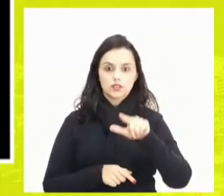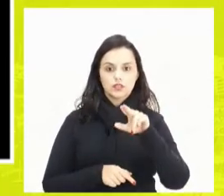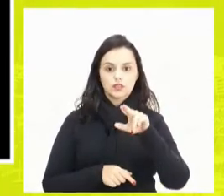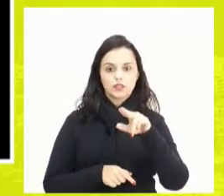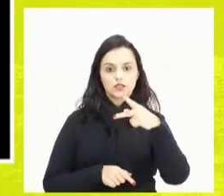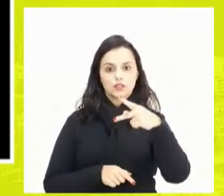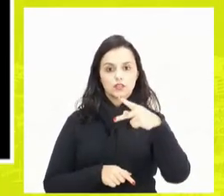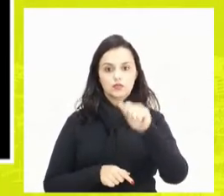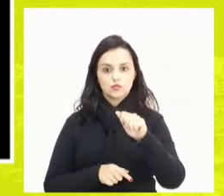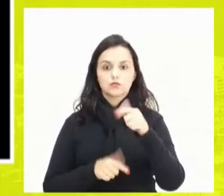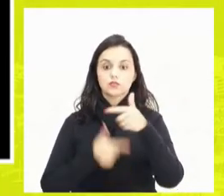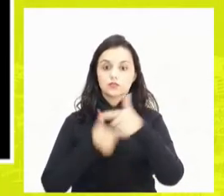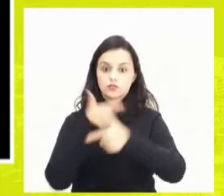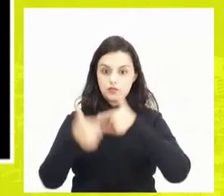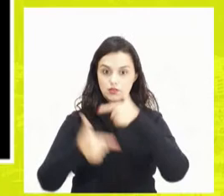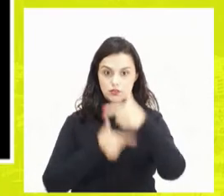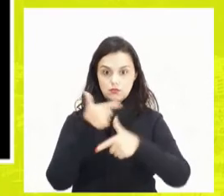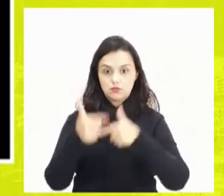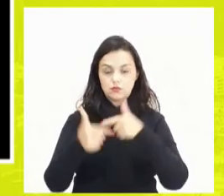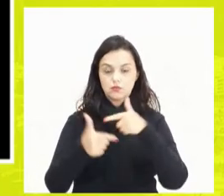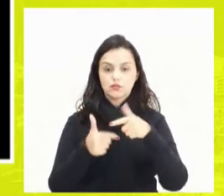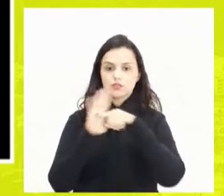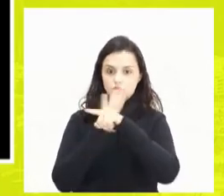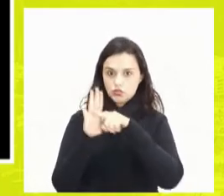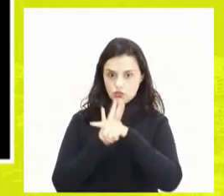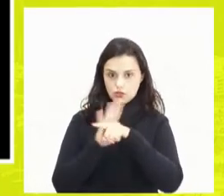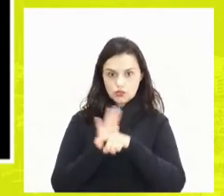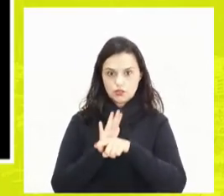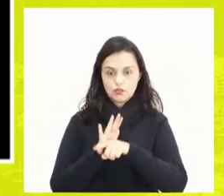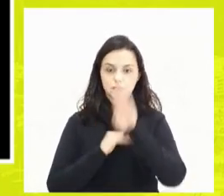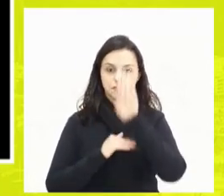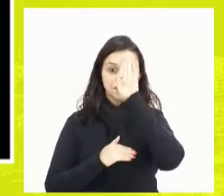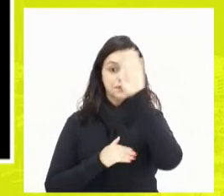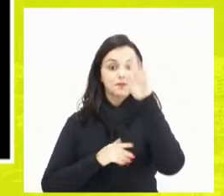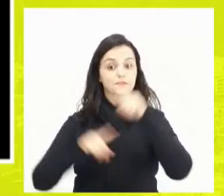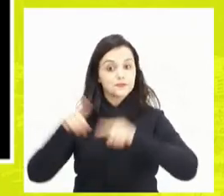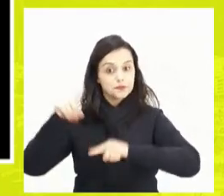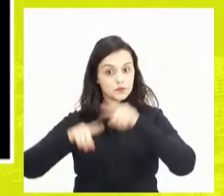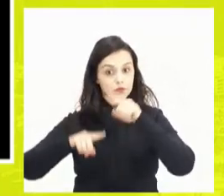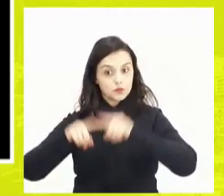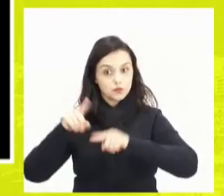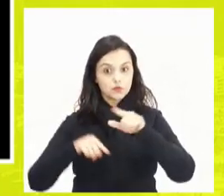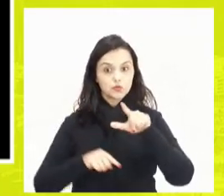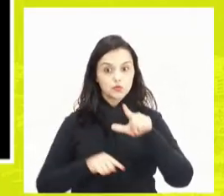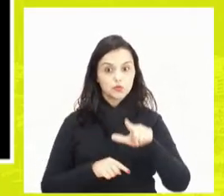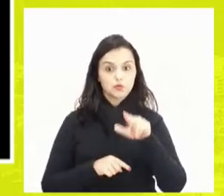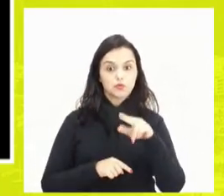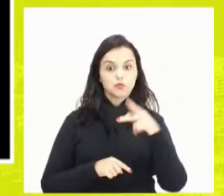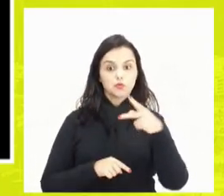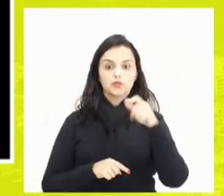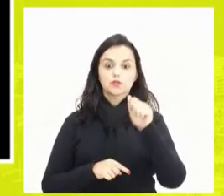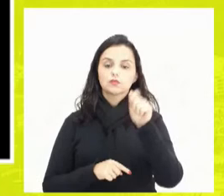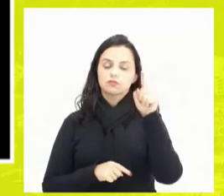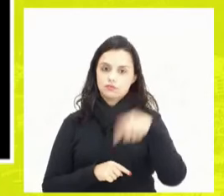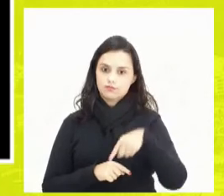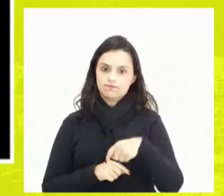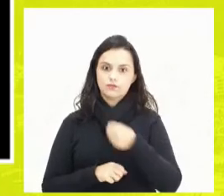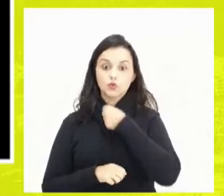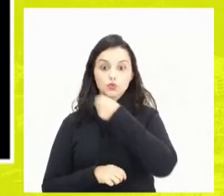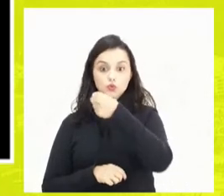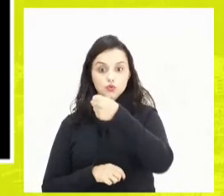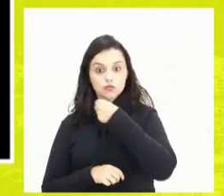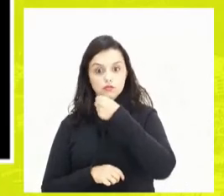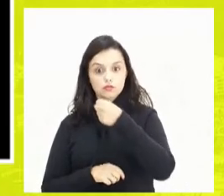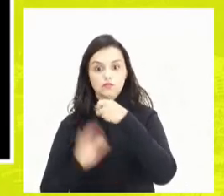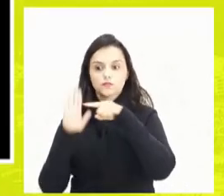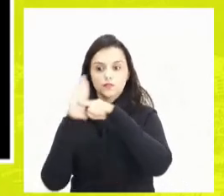worked with fact checking that's the main product of lupa agency and we believe that